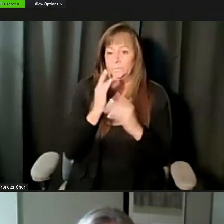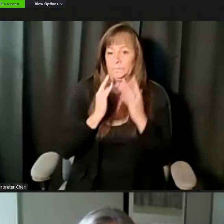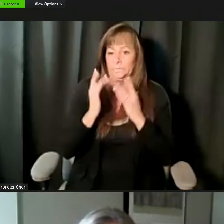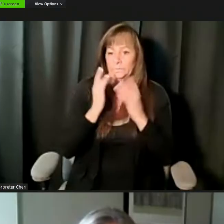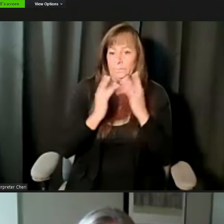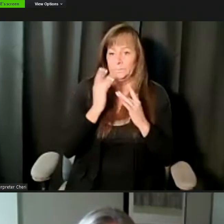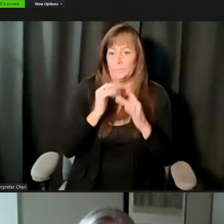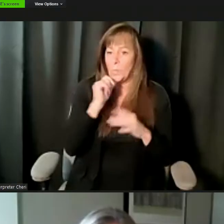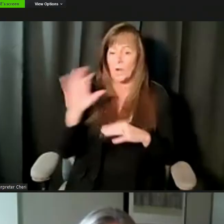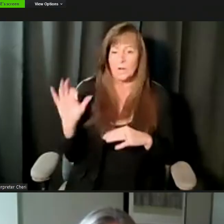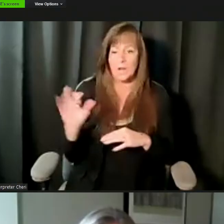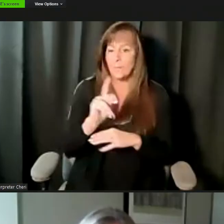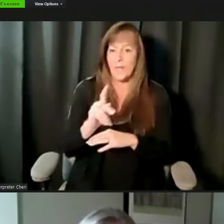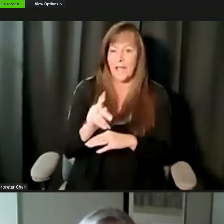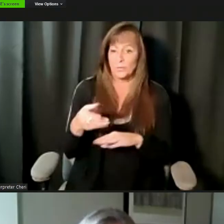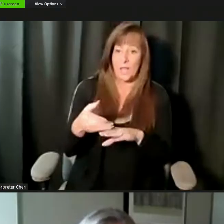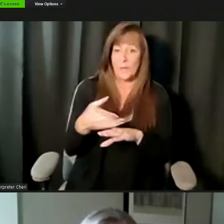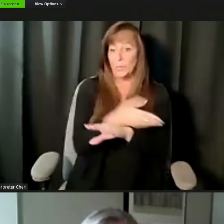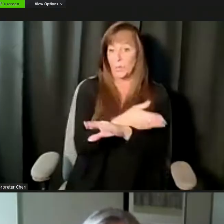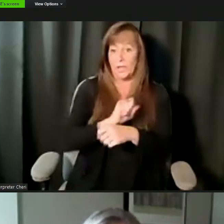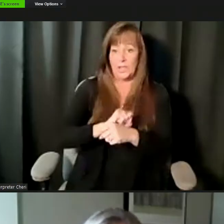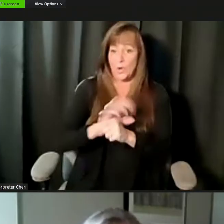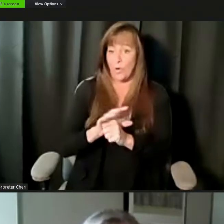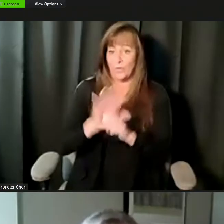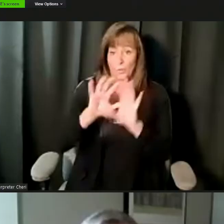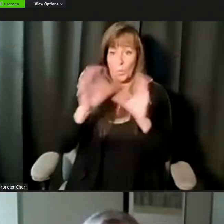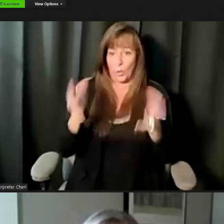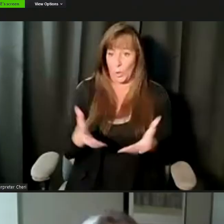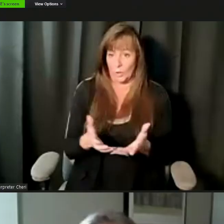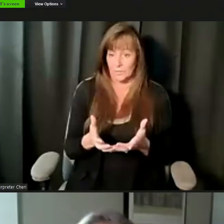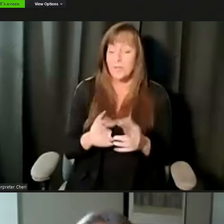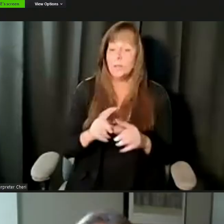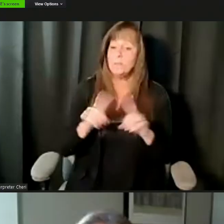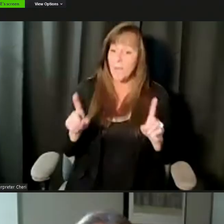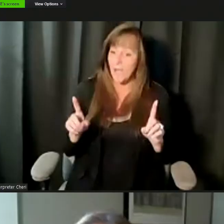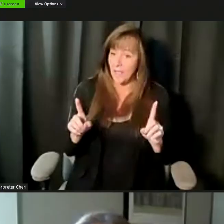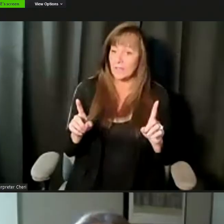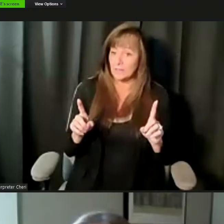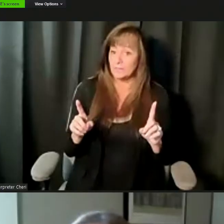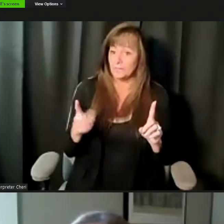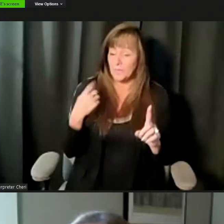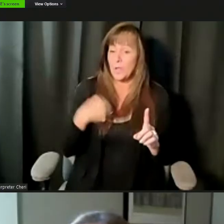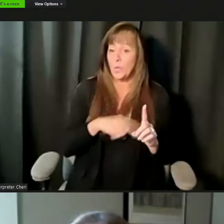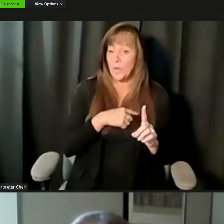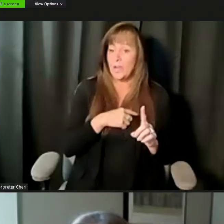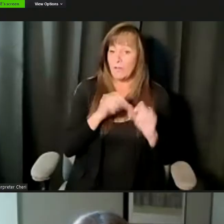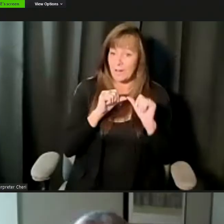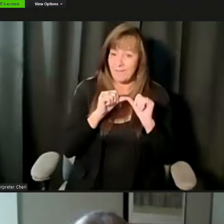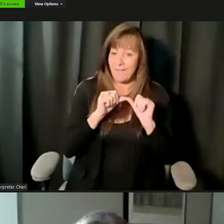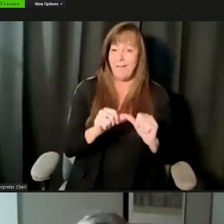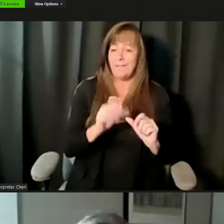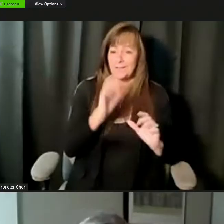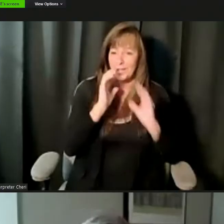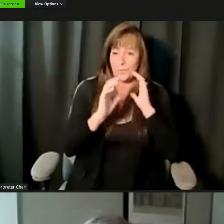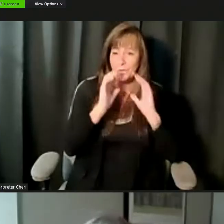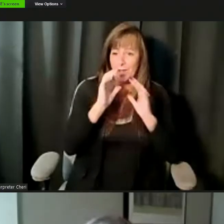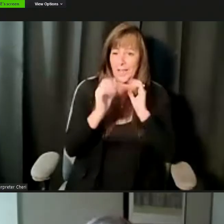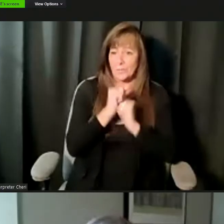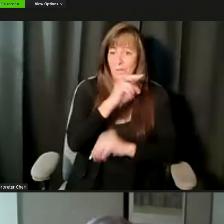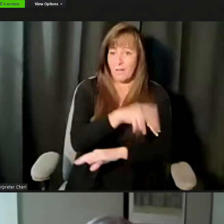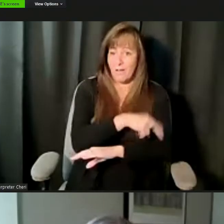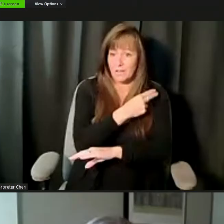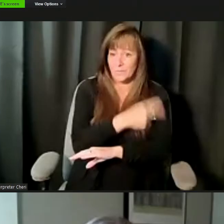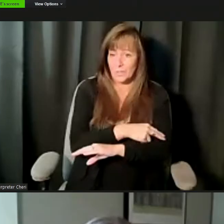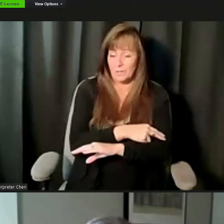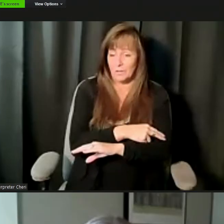we were in a pre-COVID world. That being said, we are in constant communication with our hospitals, with our healthcare